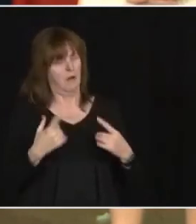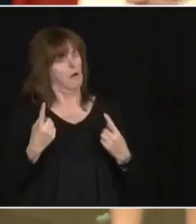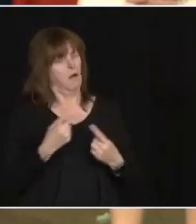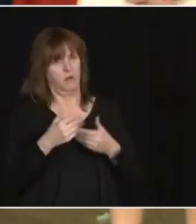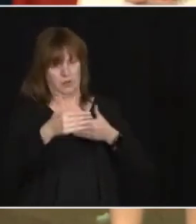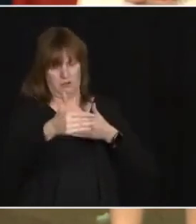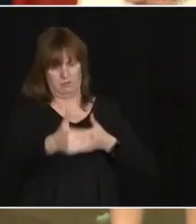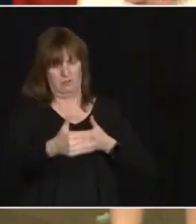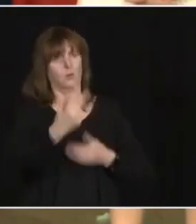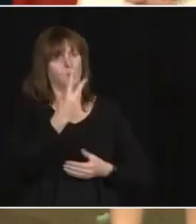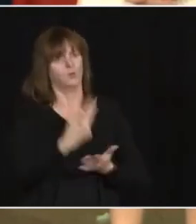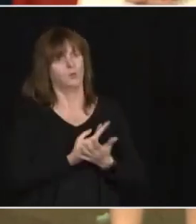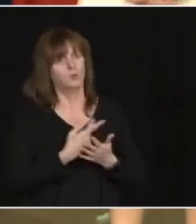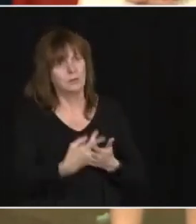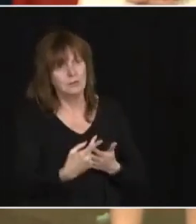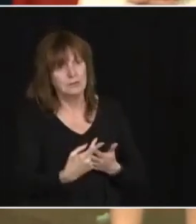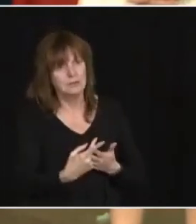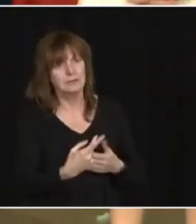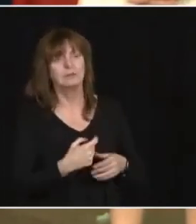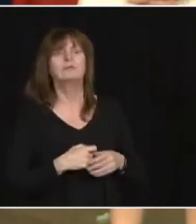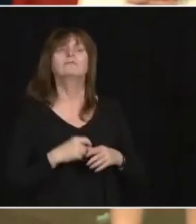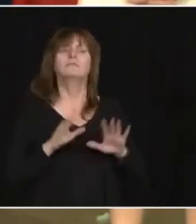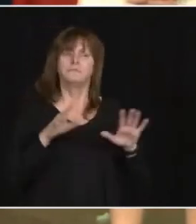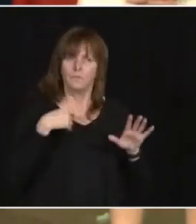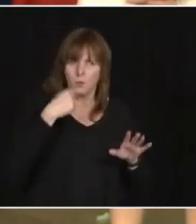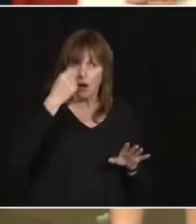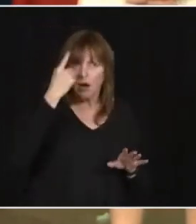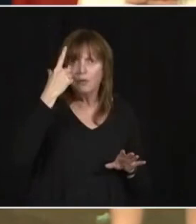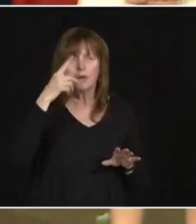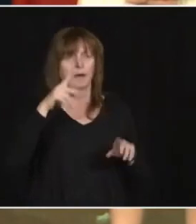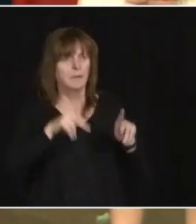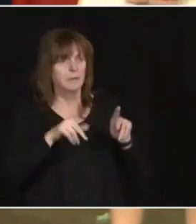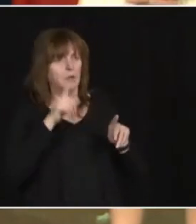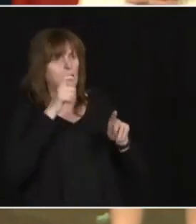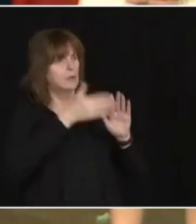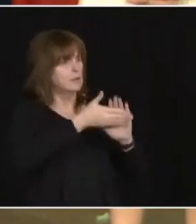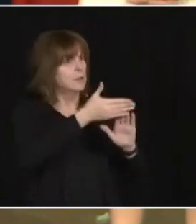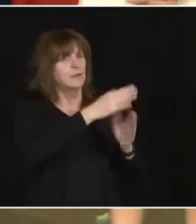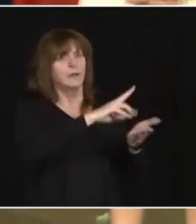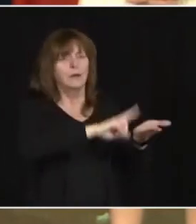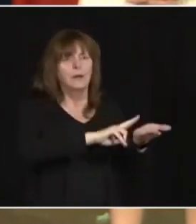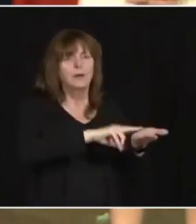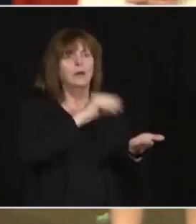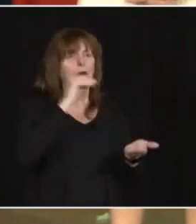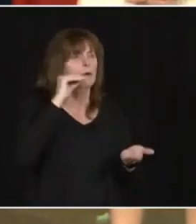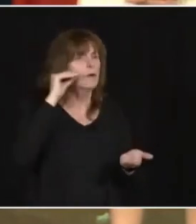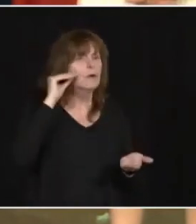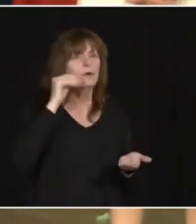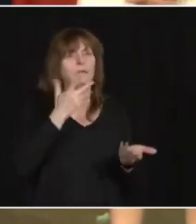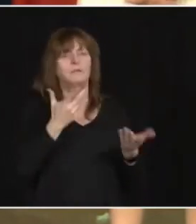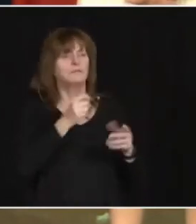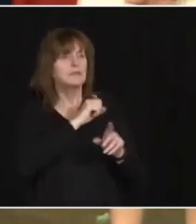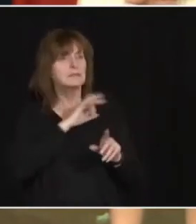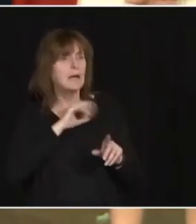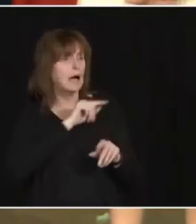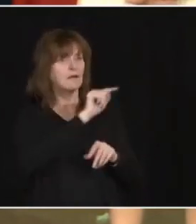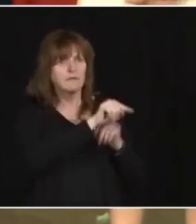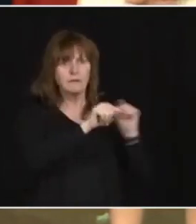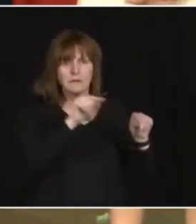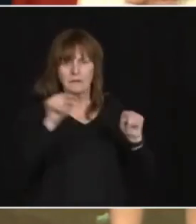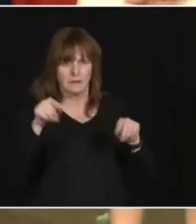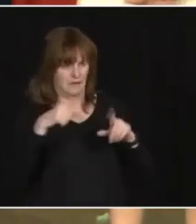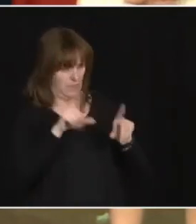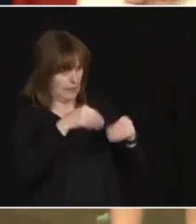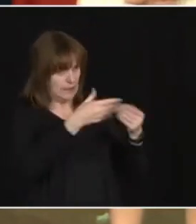needed to give time to the operators of the homes and the staff to make their decisions. Some homes had already begun and